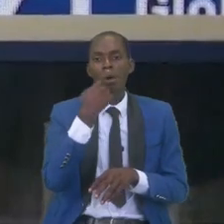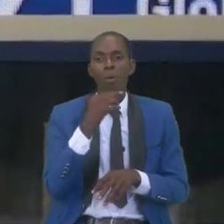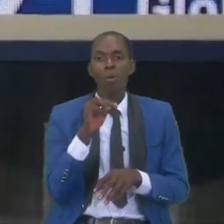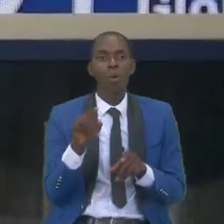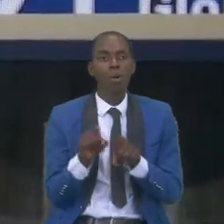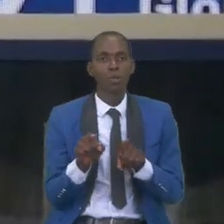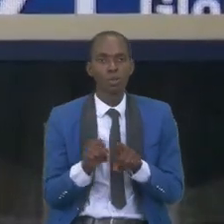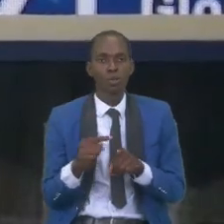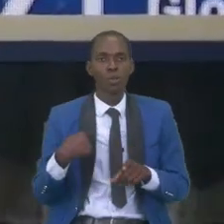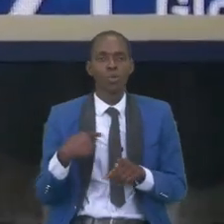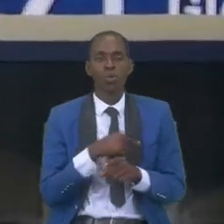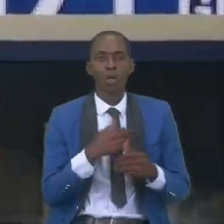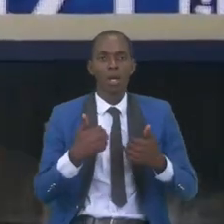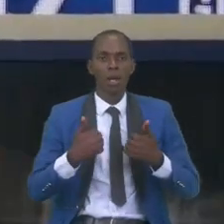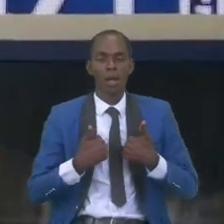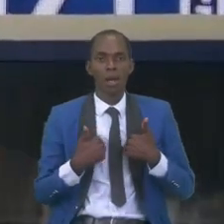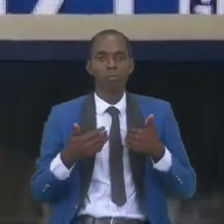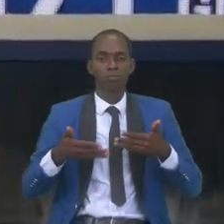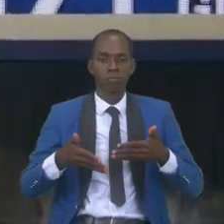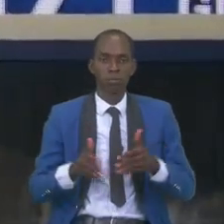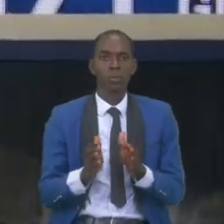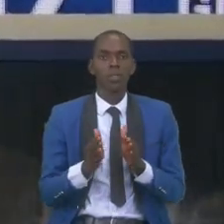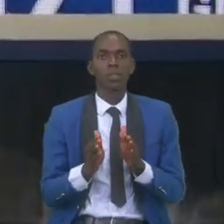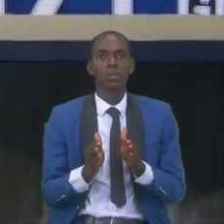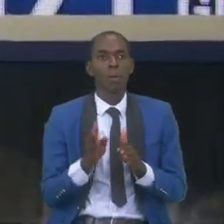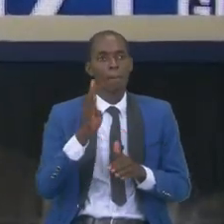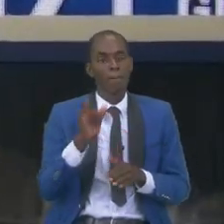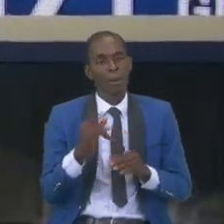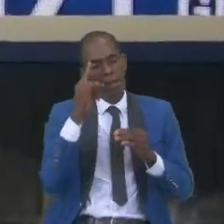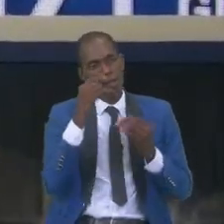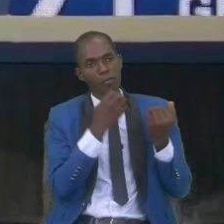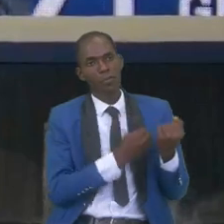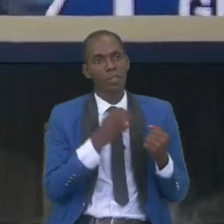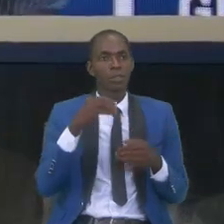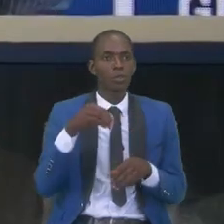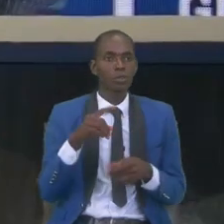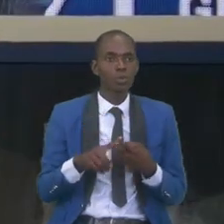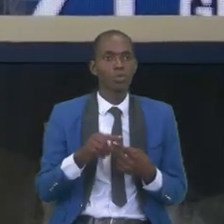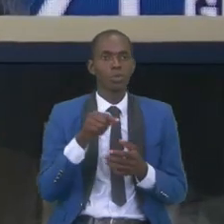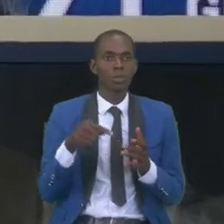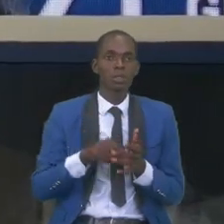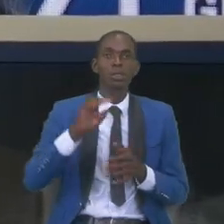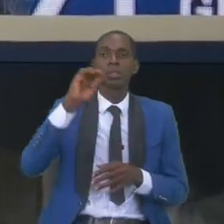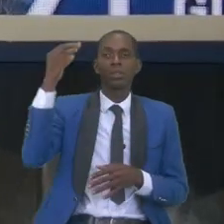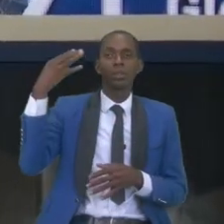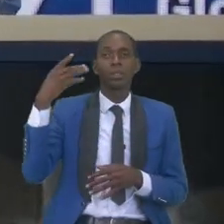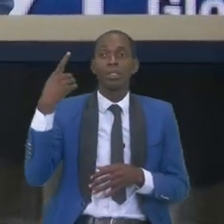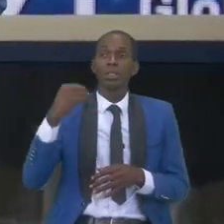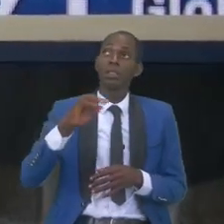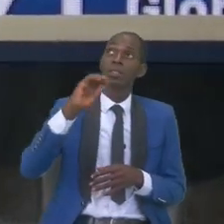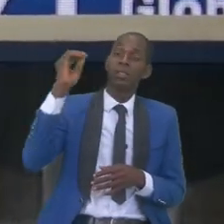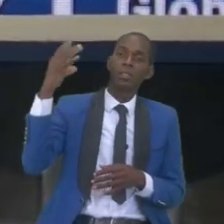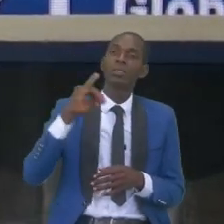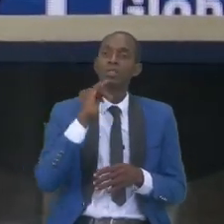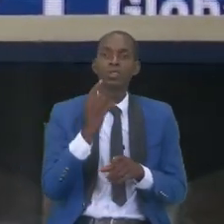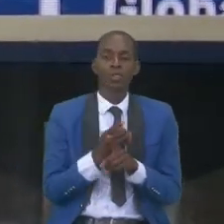we have access by faith into this grace, the grace of justification, that now